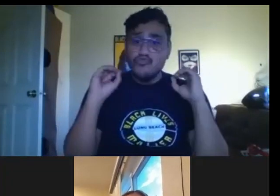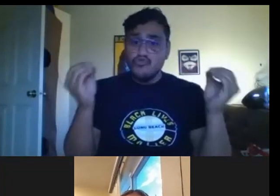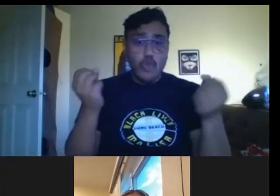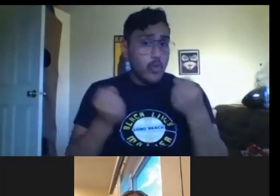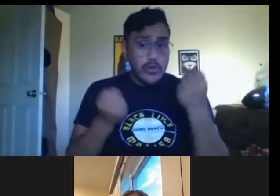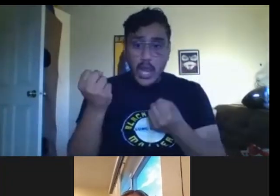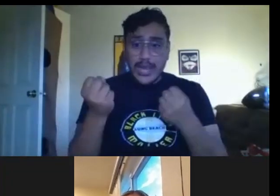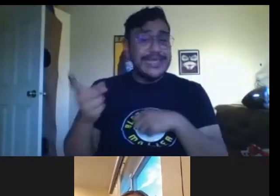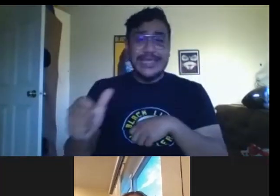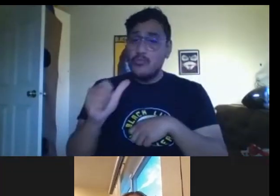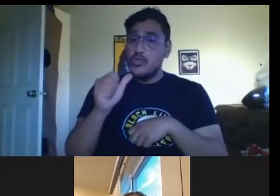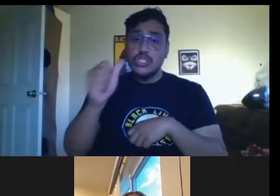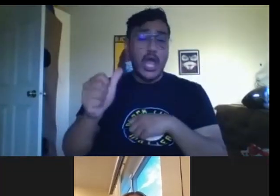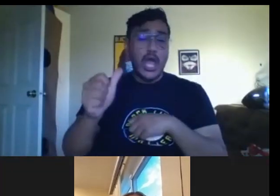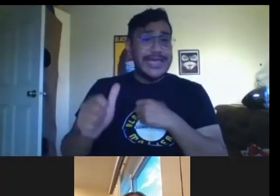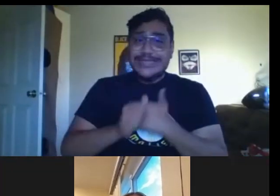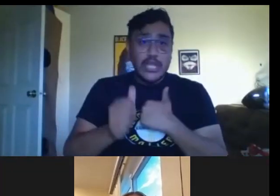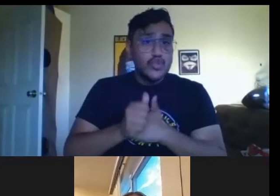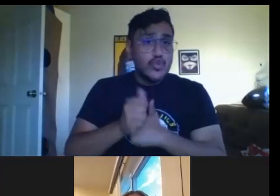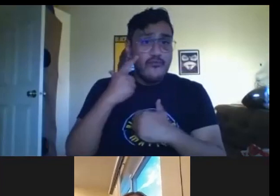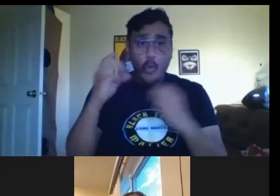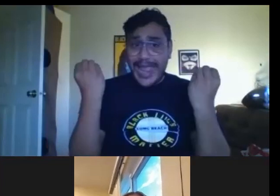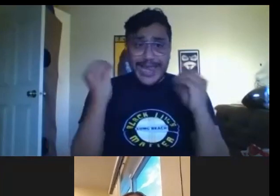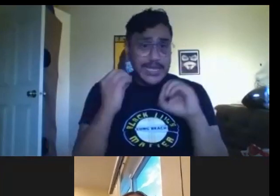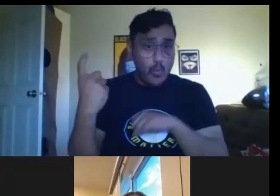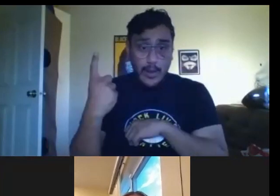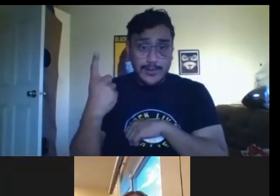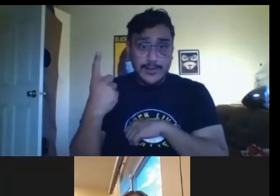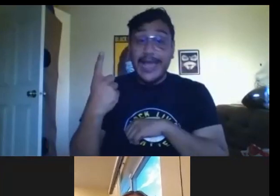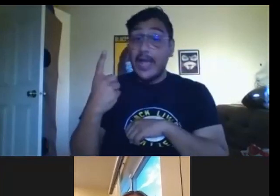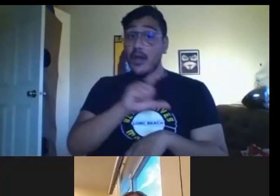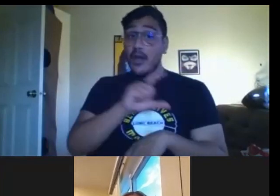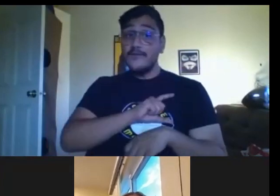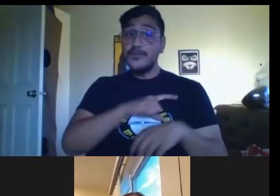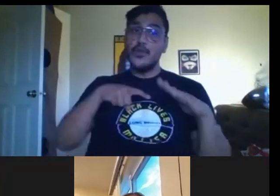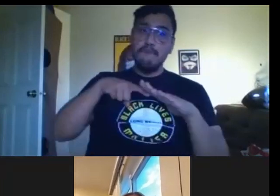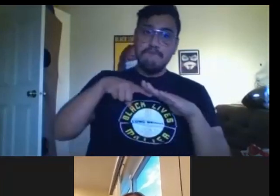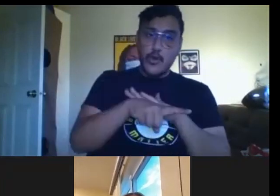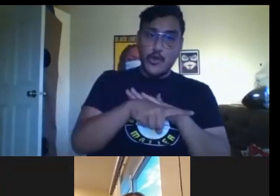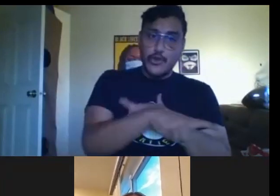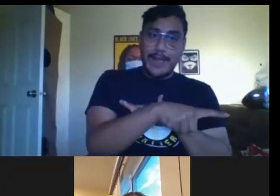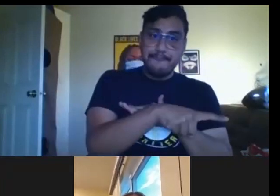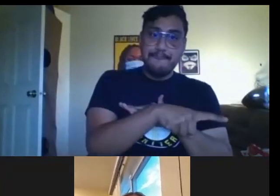to anyone. And this officer murdered him in cold blood.